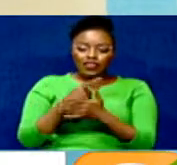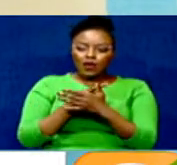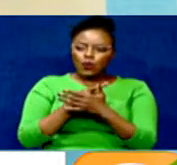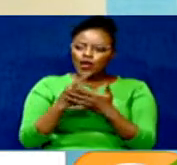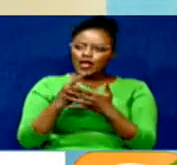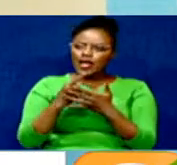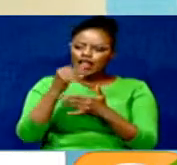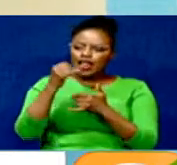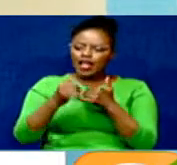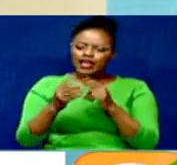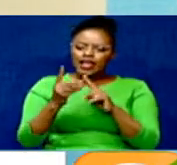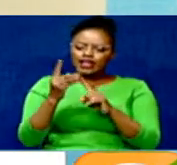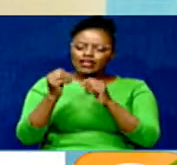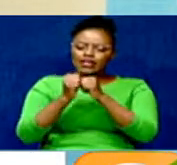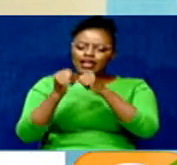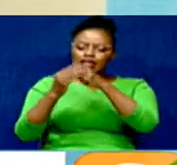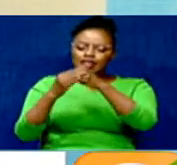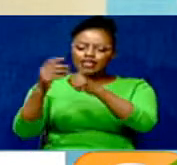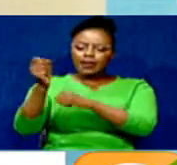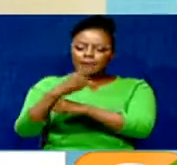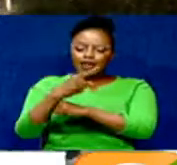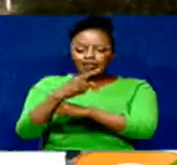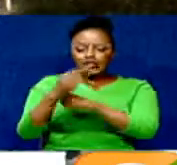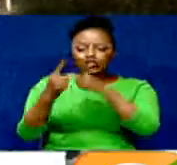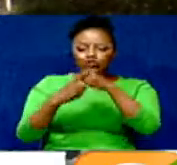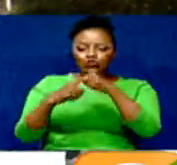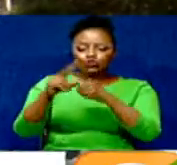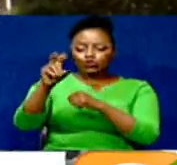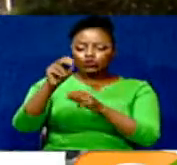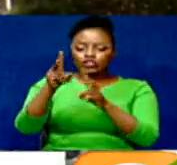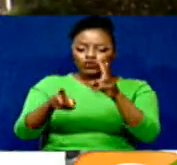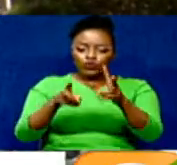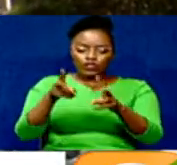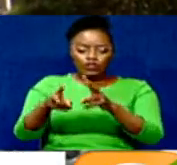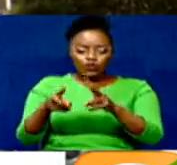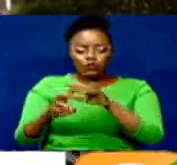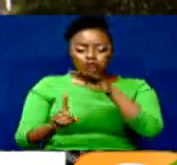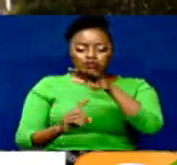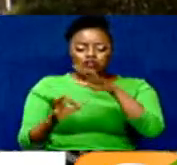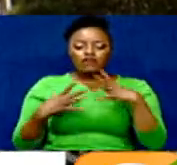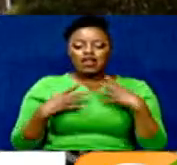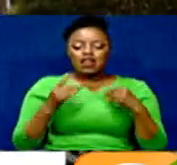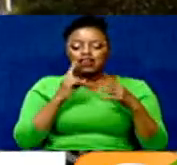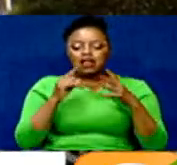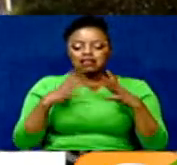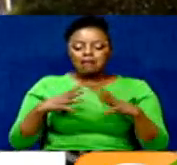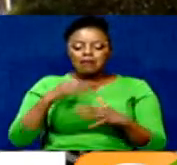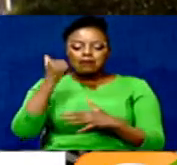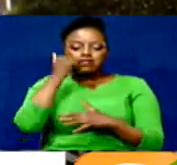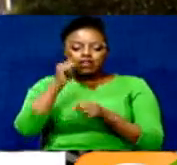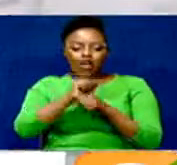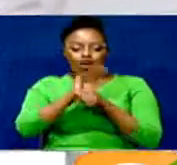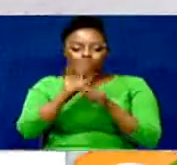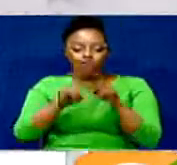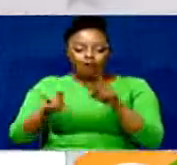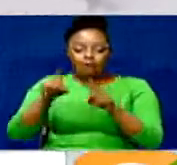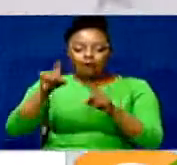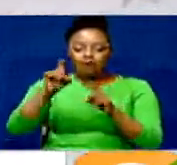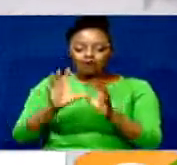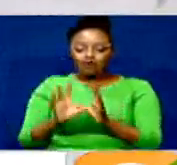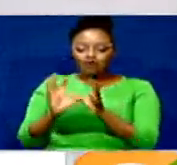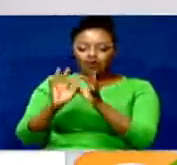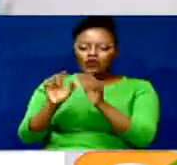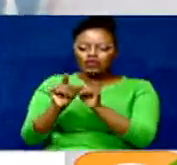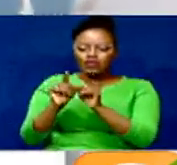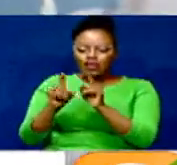the 19th of June 2022. The Ministry of Health says the increase in cases is so far not associated